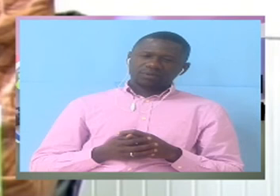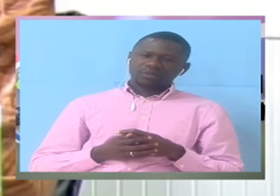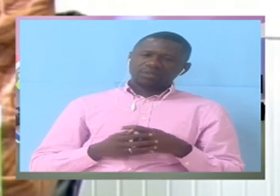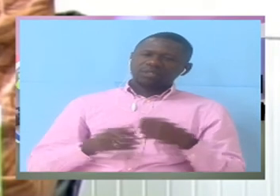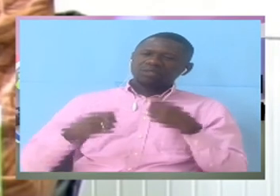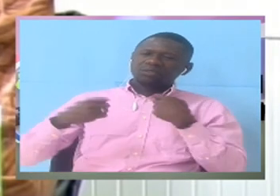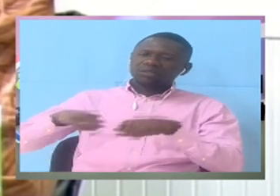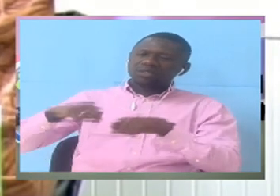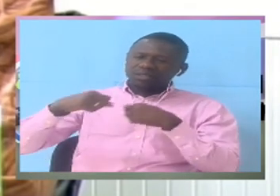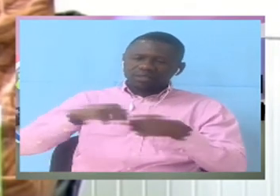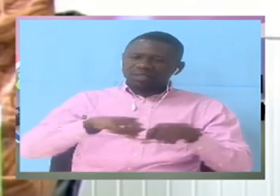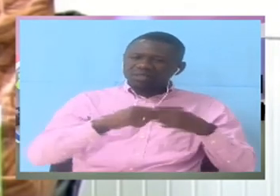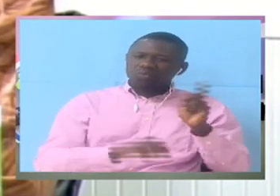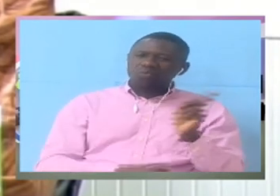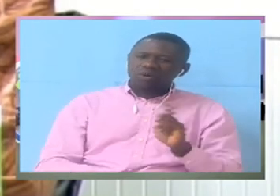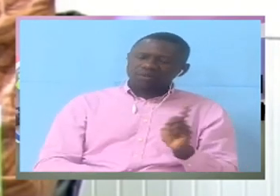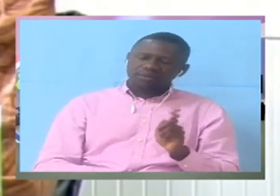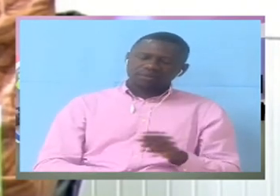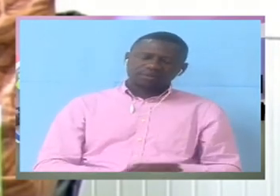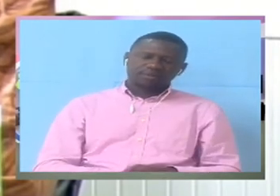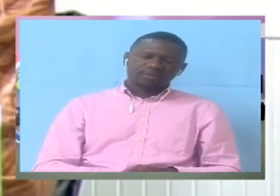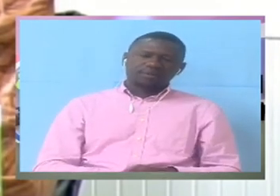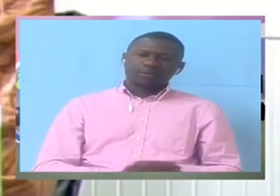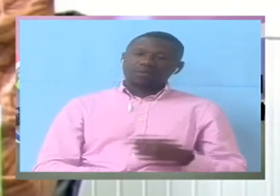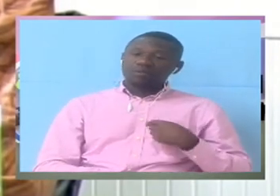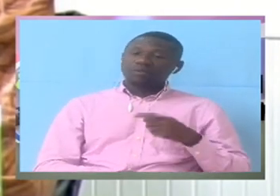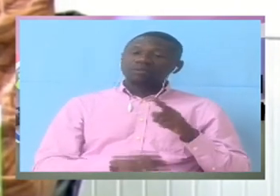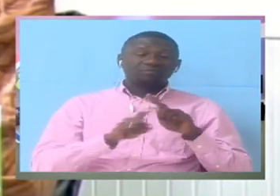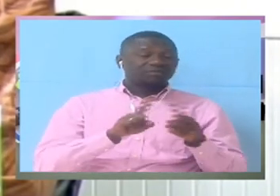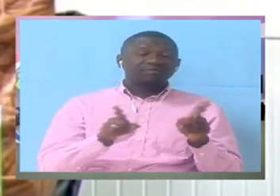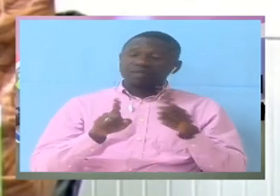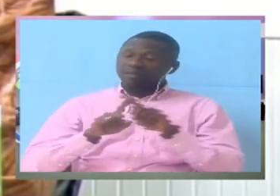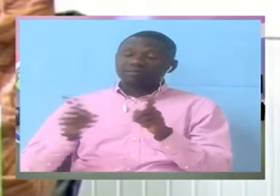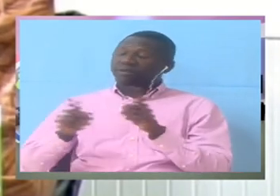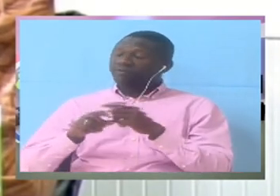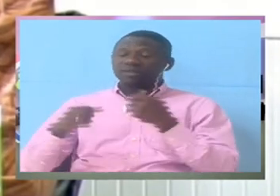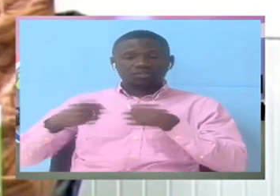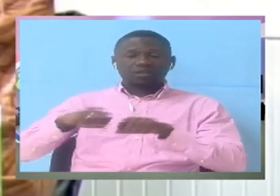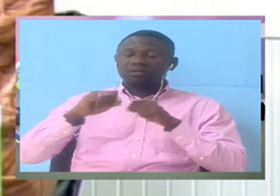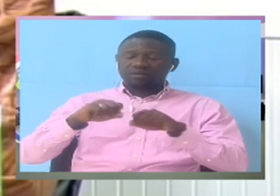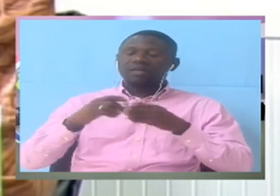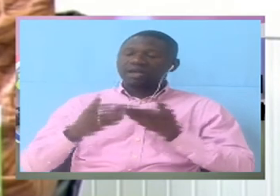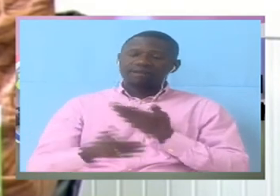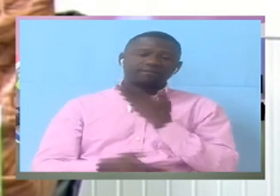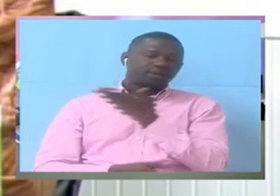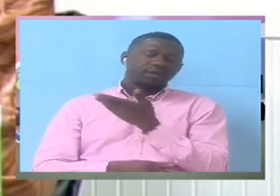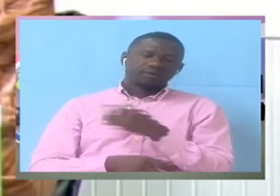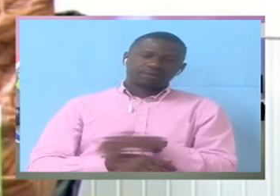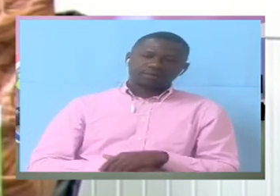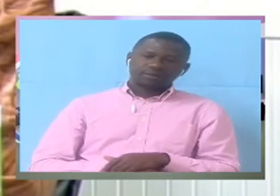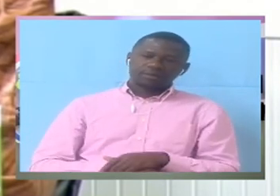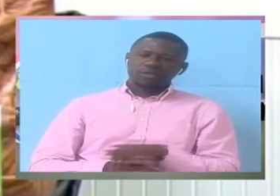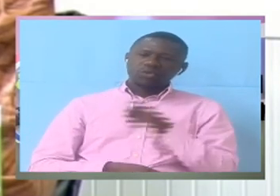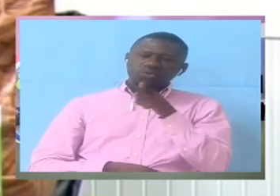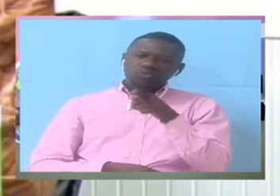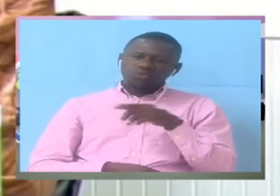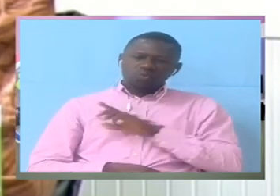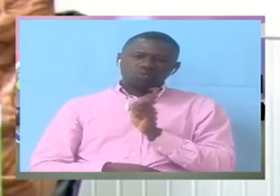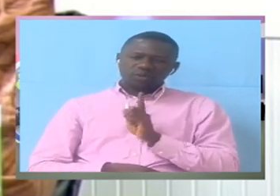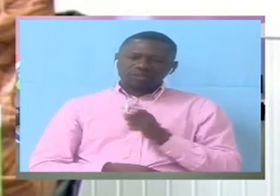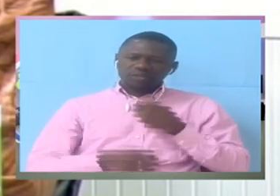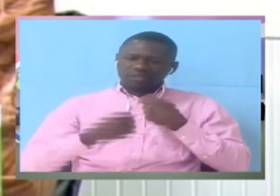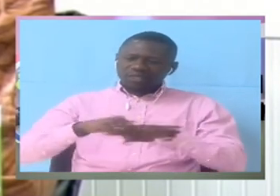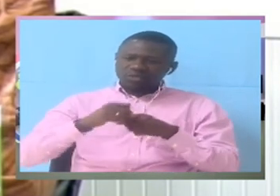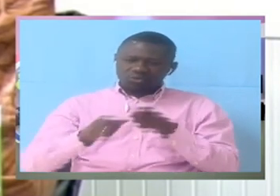The type of training we had there was various. What did you specially focus on especially? Ilang alang in